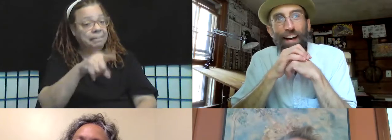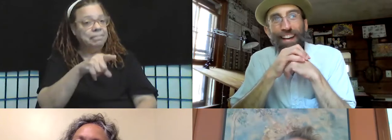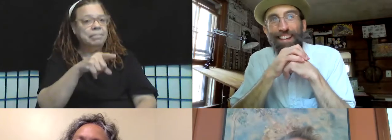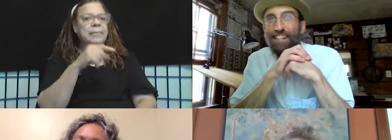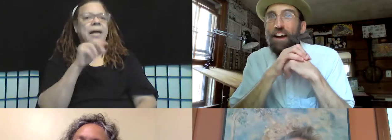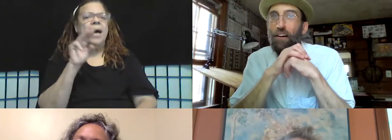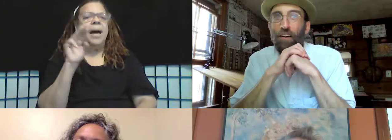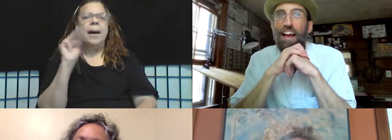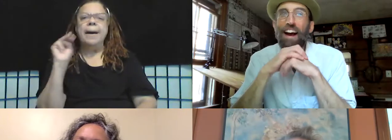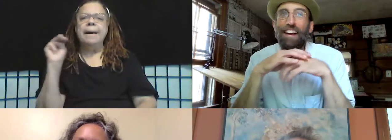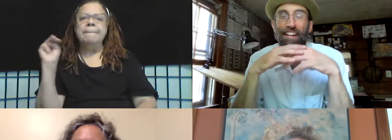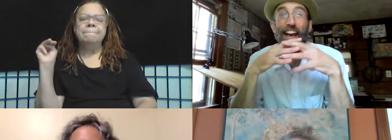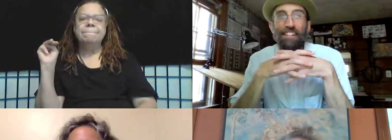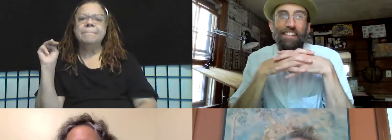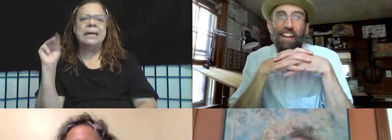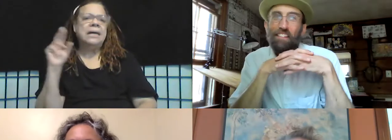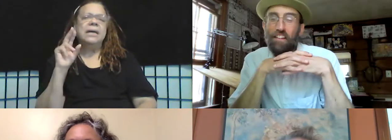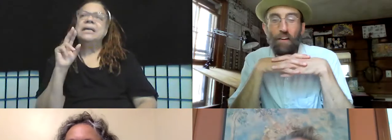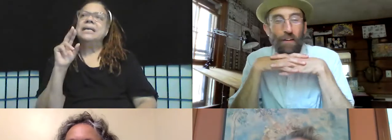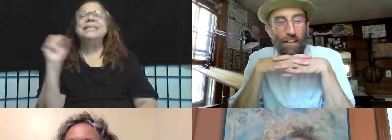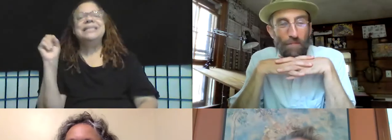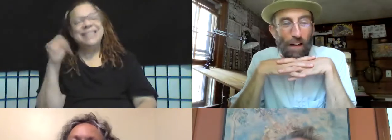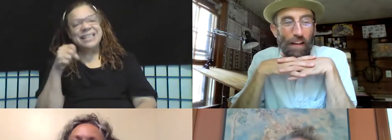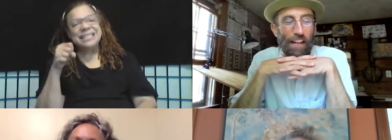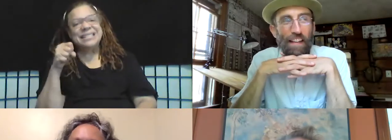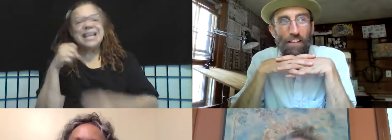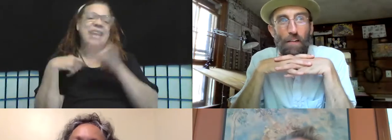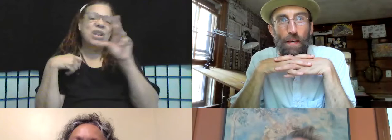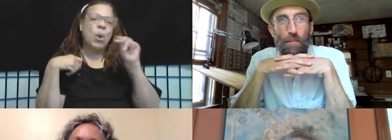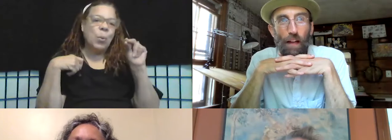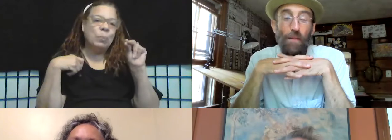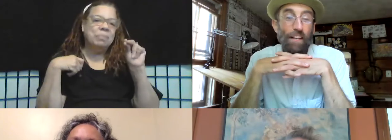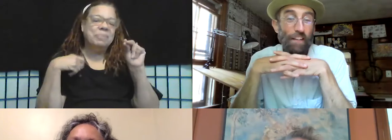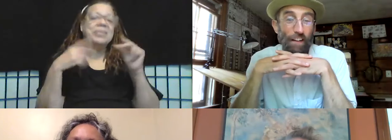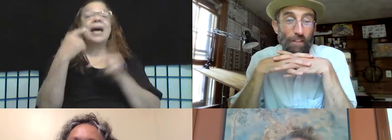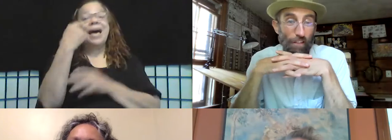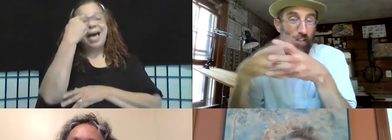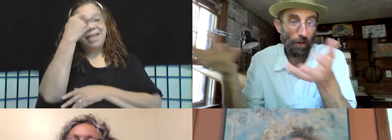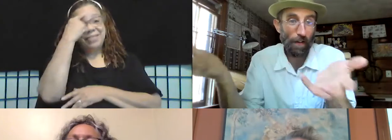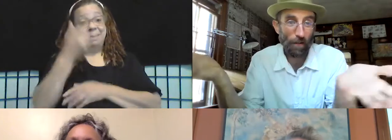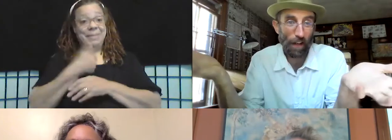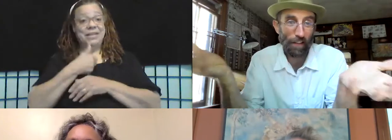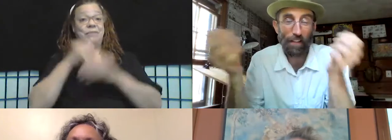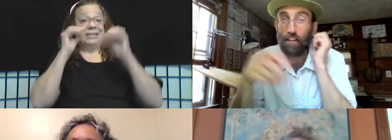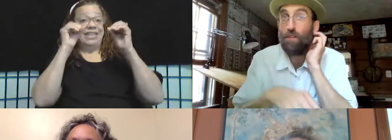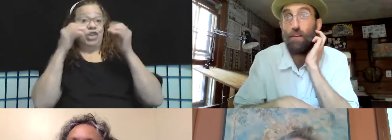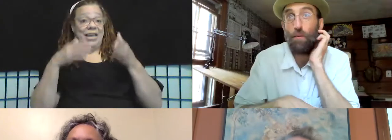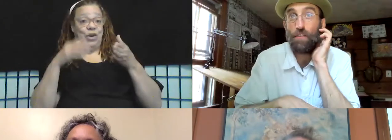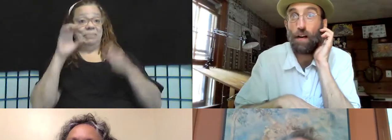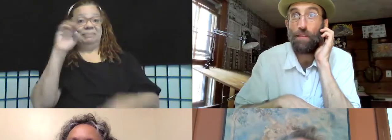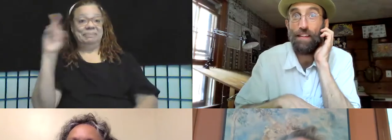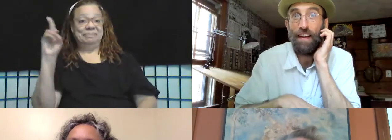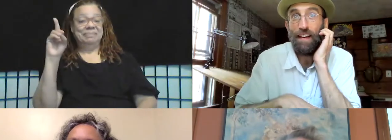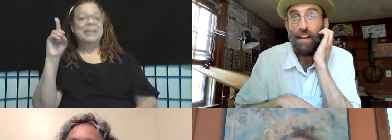Um, no, yes and no. I think a lot of people. I'm an educator, so